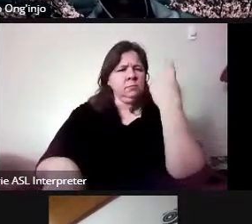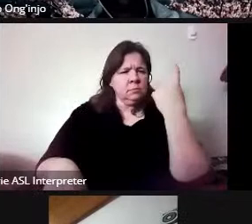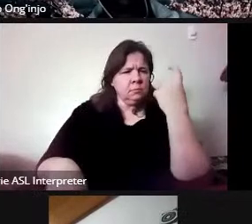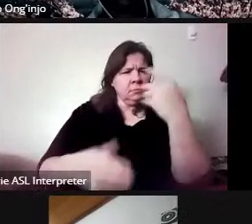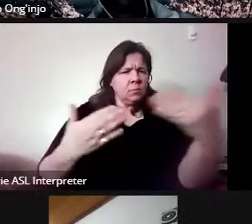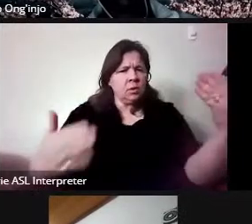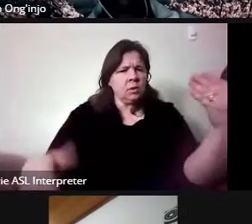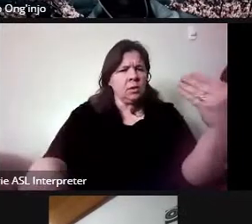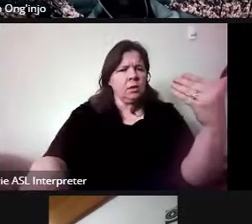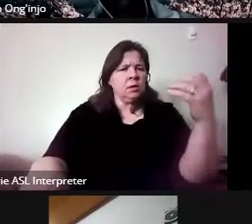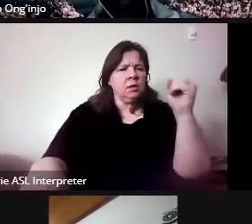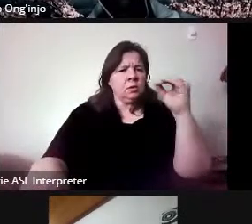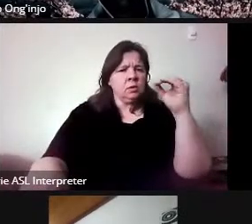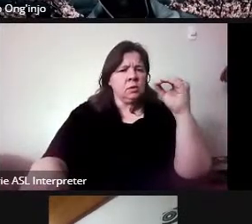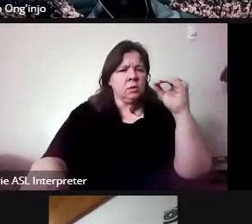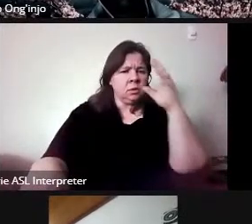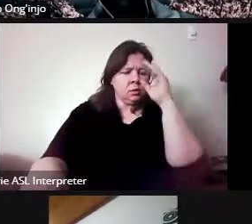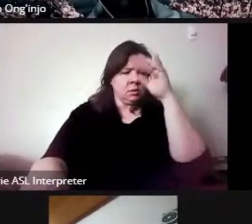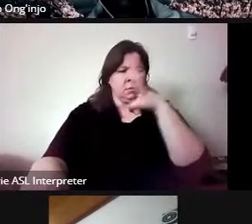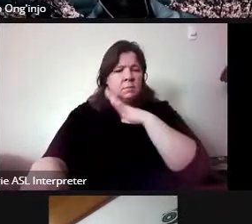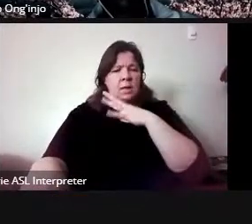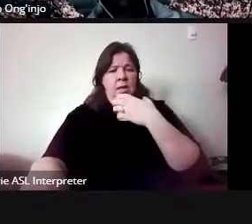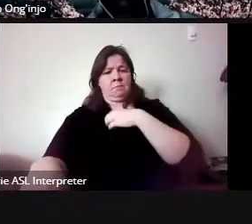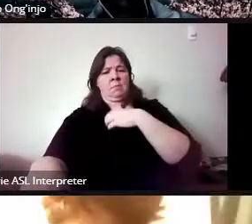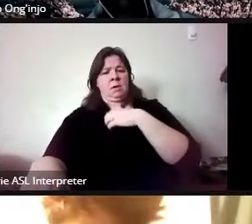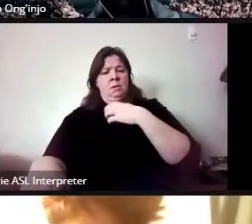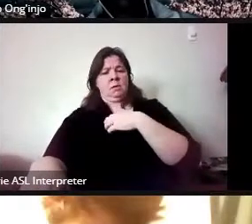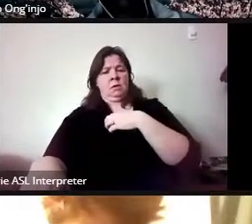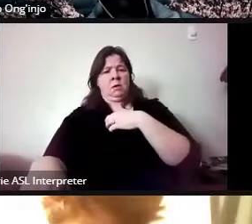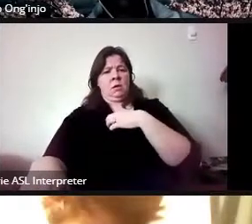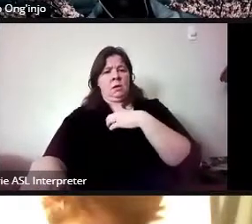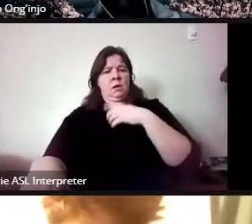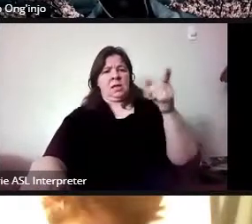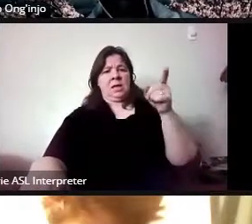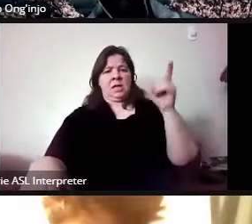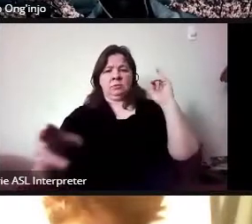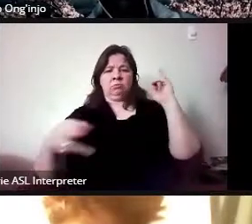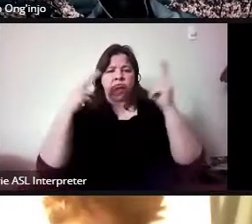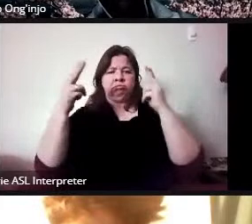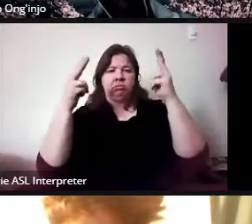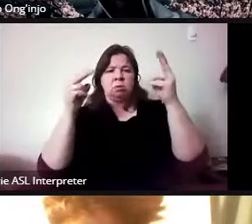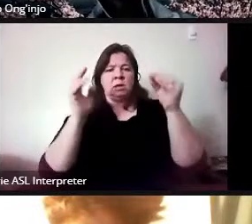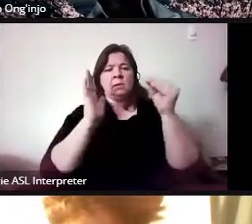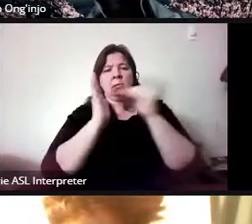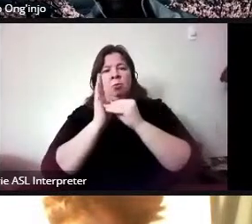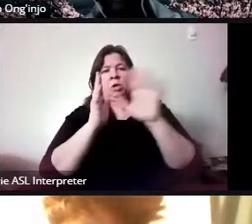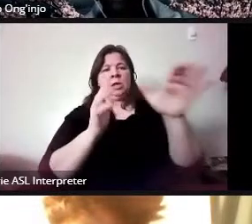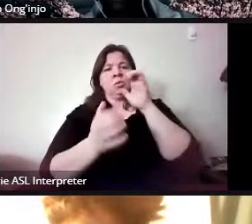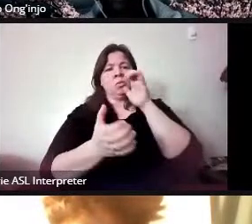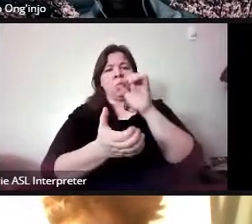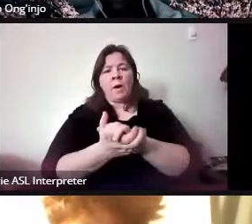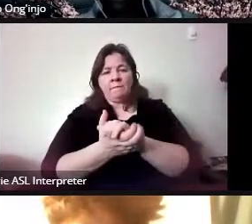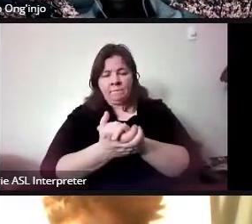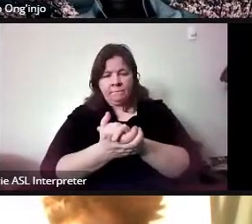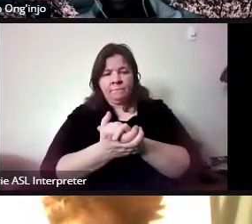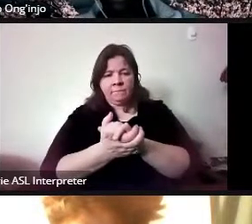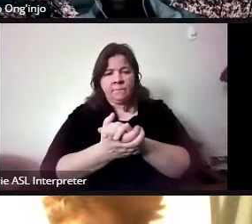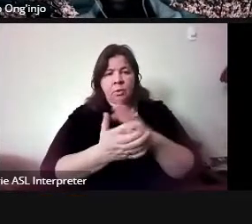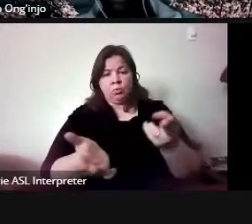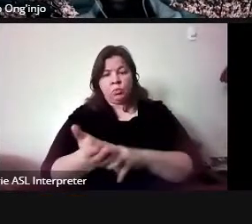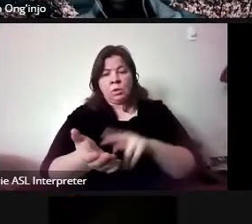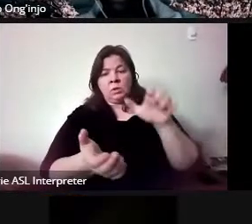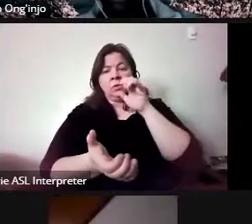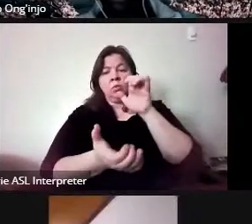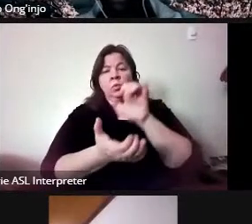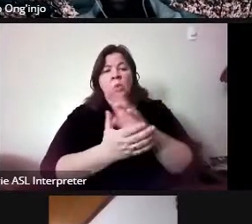thing. So the guy complained that I think he is rushing to put his wife, because I told him to register his